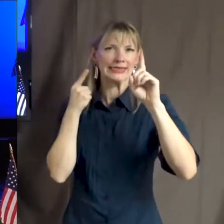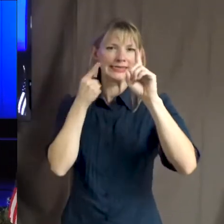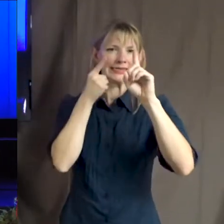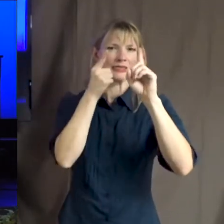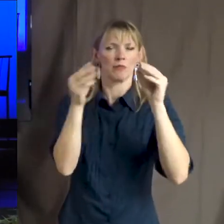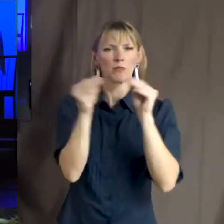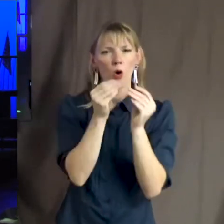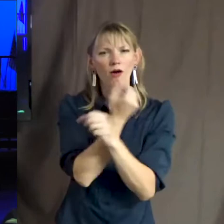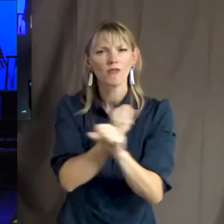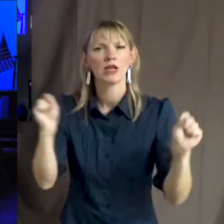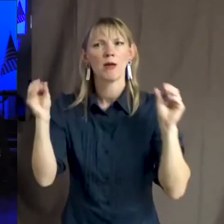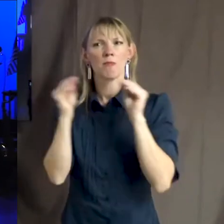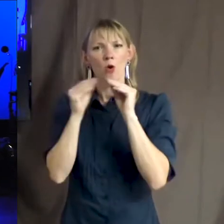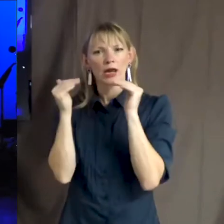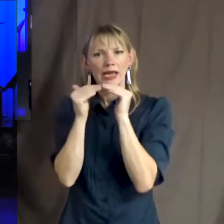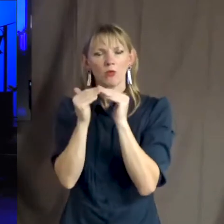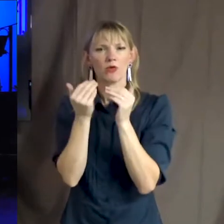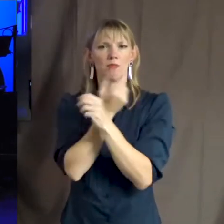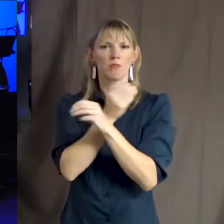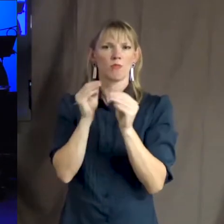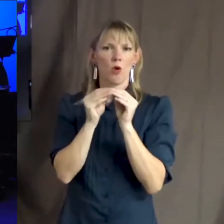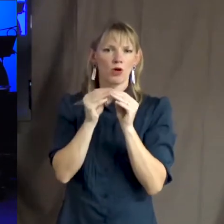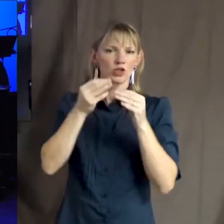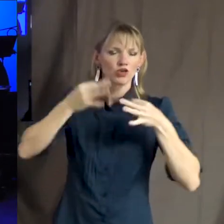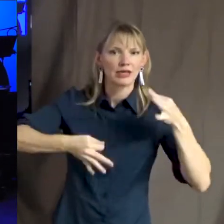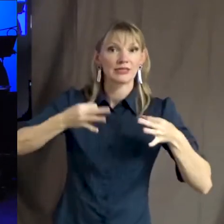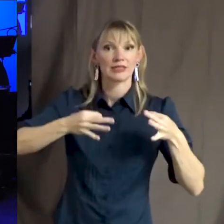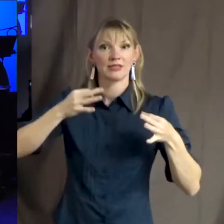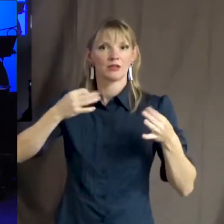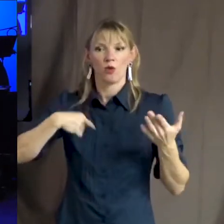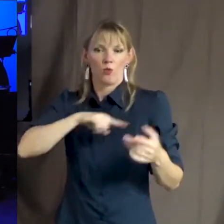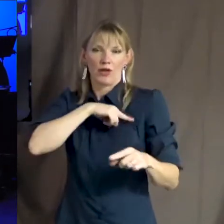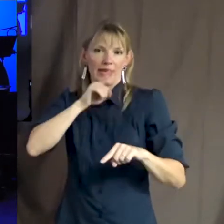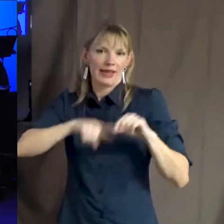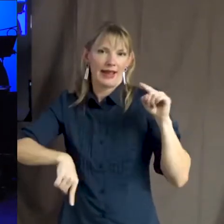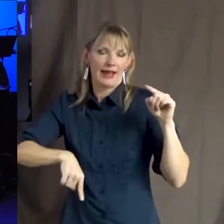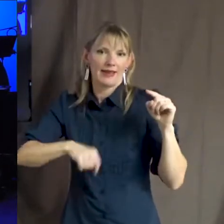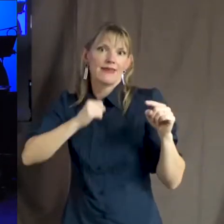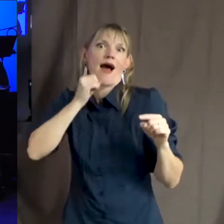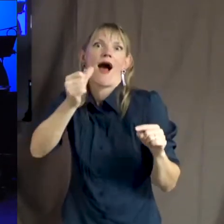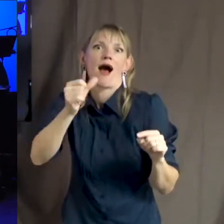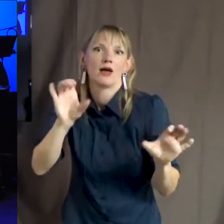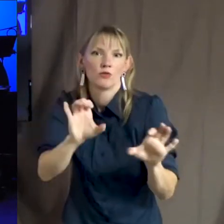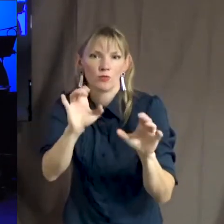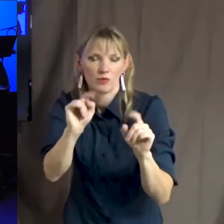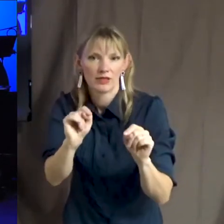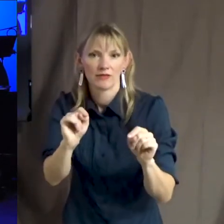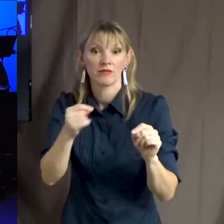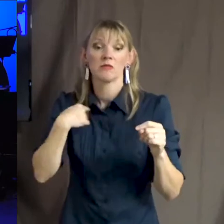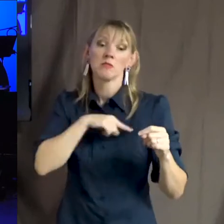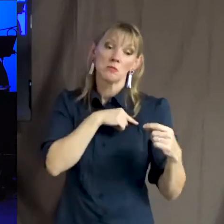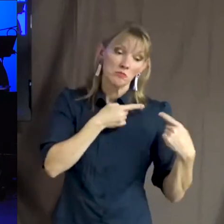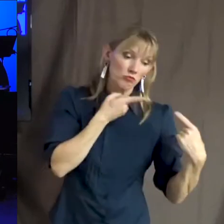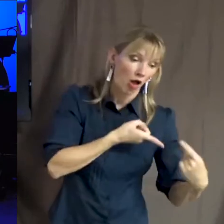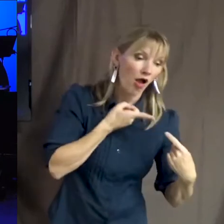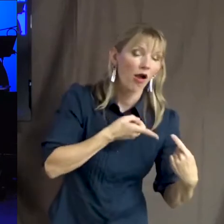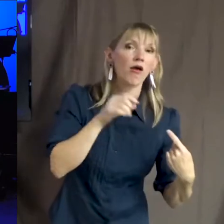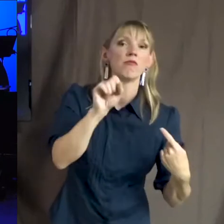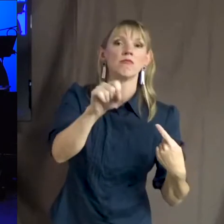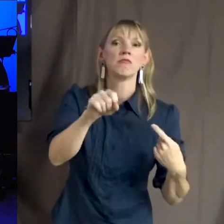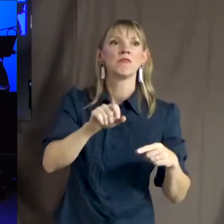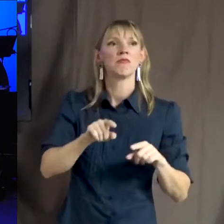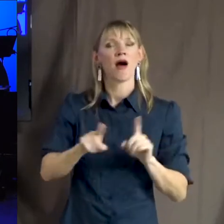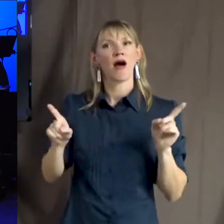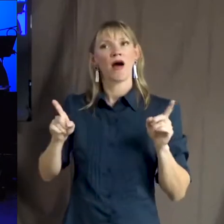greater equity, greater justice for all. We can't help it, as much as we struggle or may struggle along the way. I believe